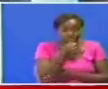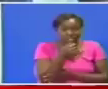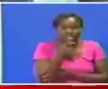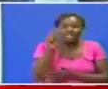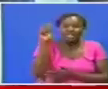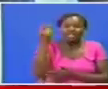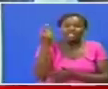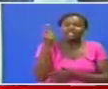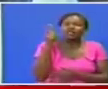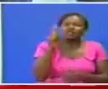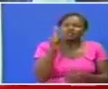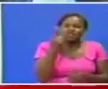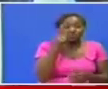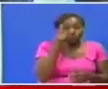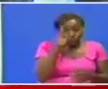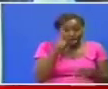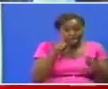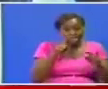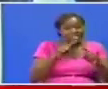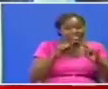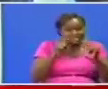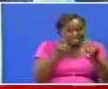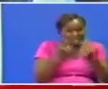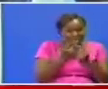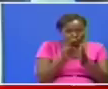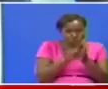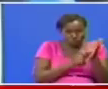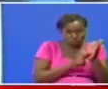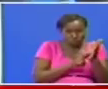Kenya's first one-term regime,